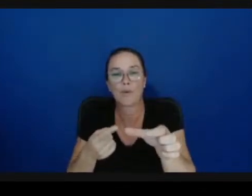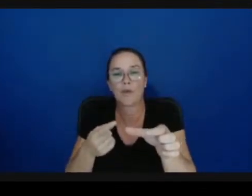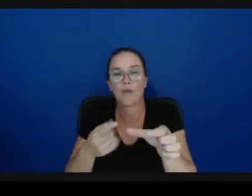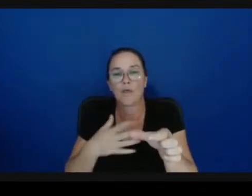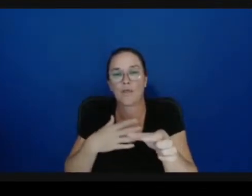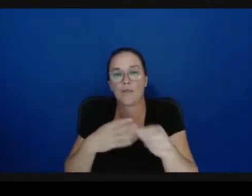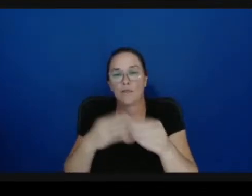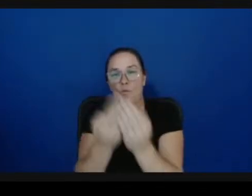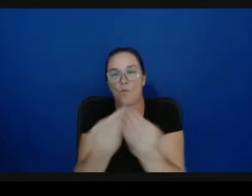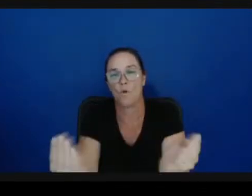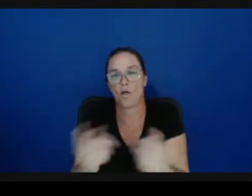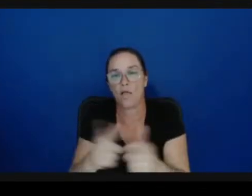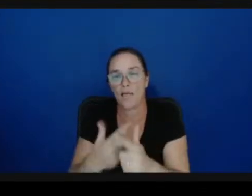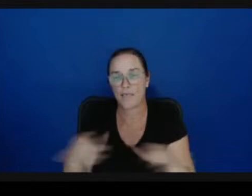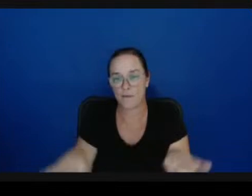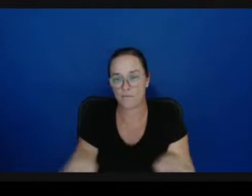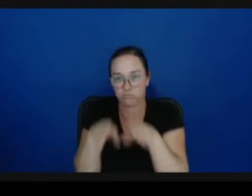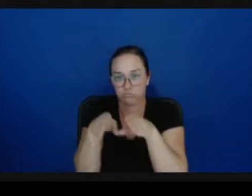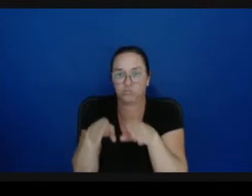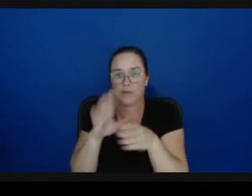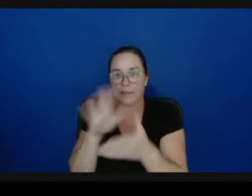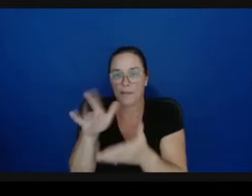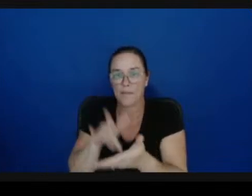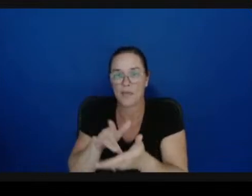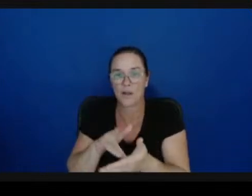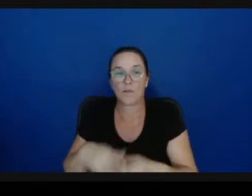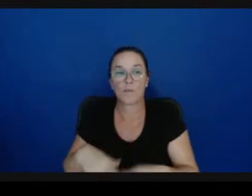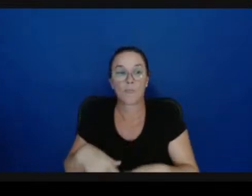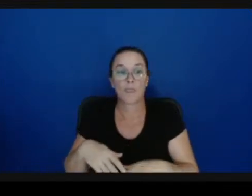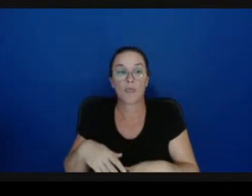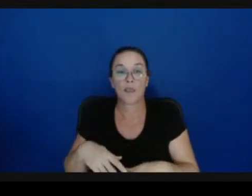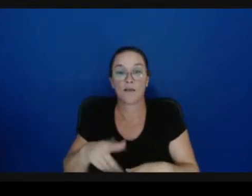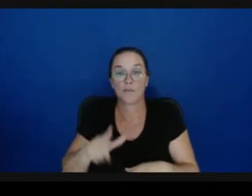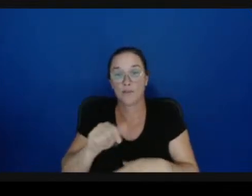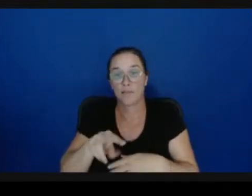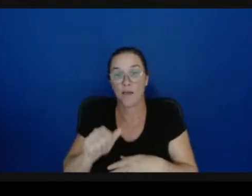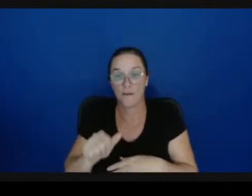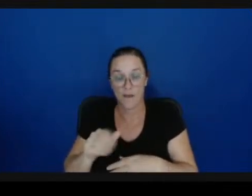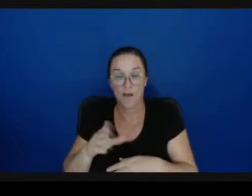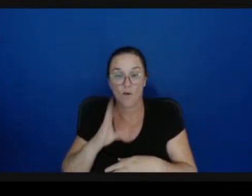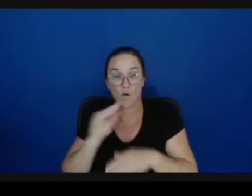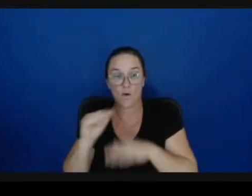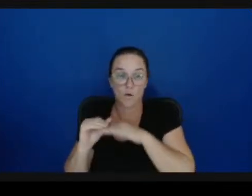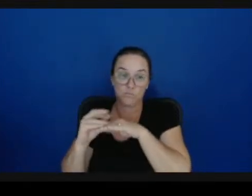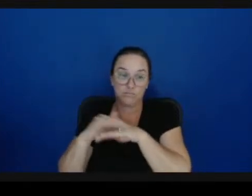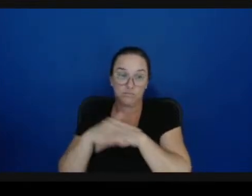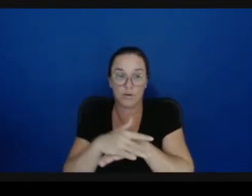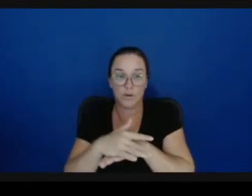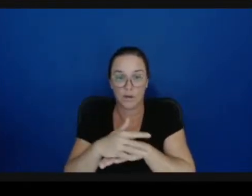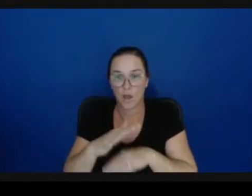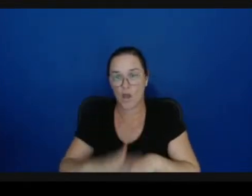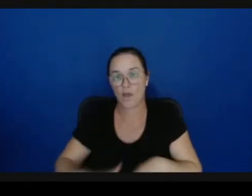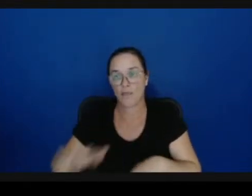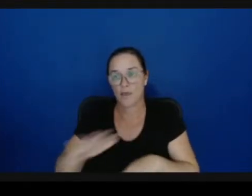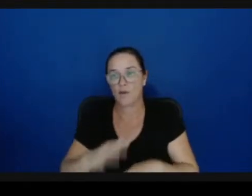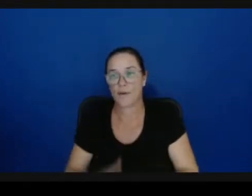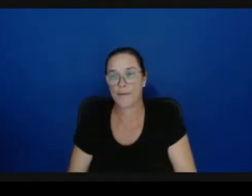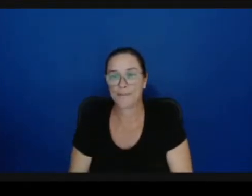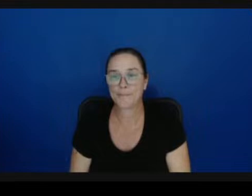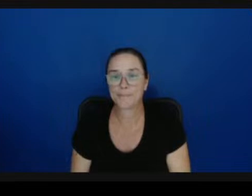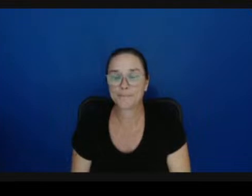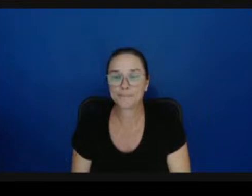big ridge in the middle. And what we're going to see is lava is going to sweep through across that western pad and